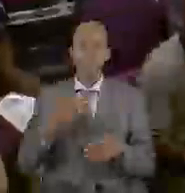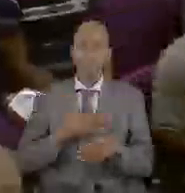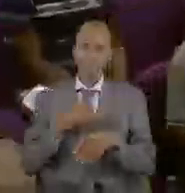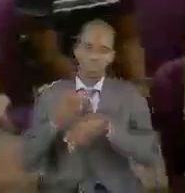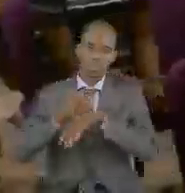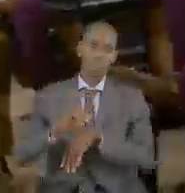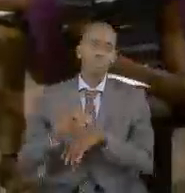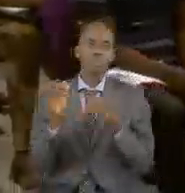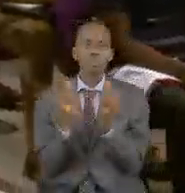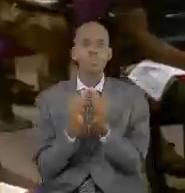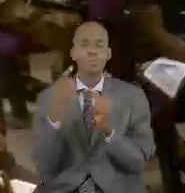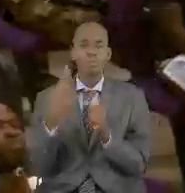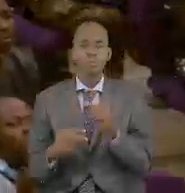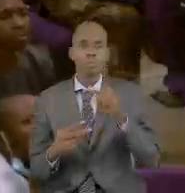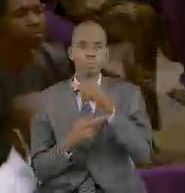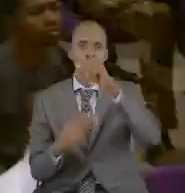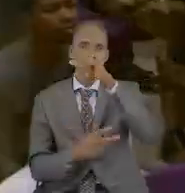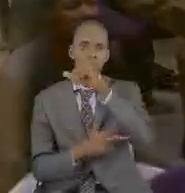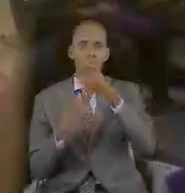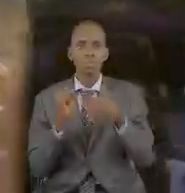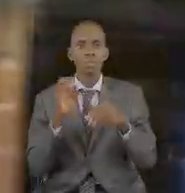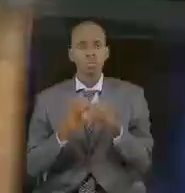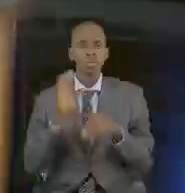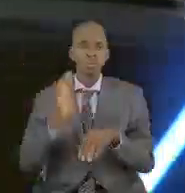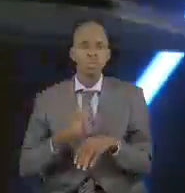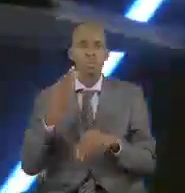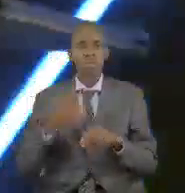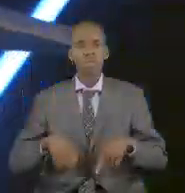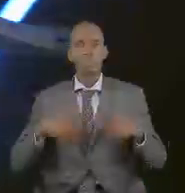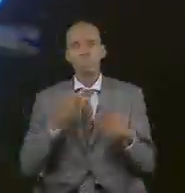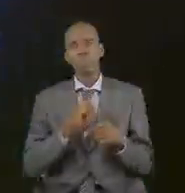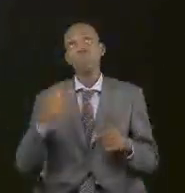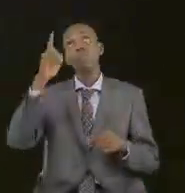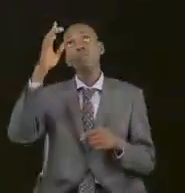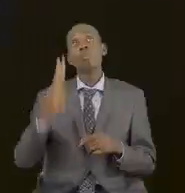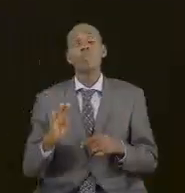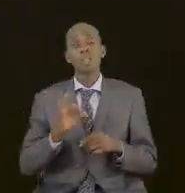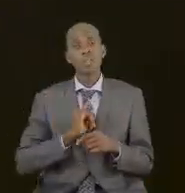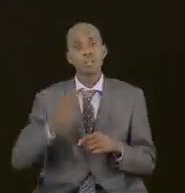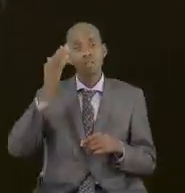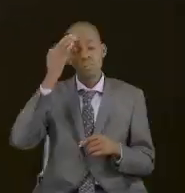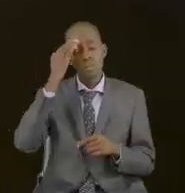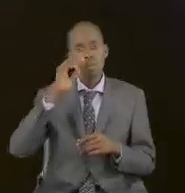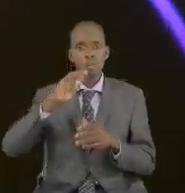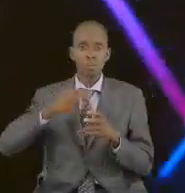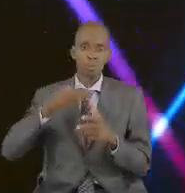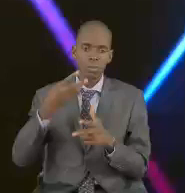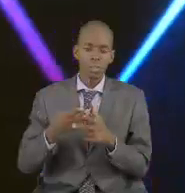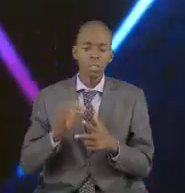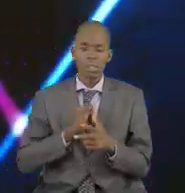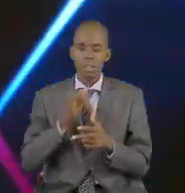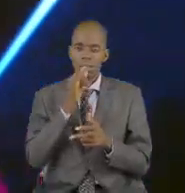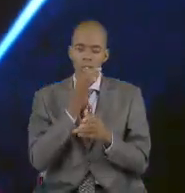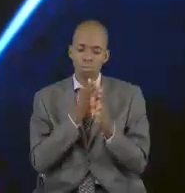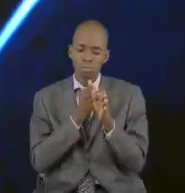the pillars in the church of the living God, I know whether I am straight